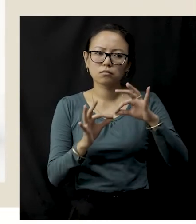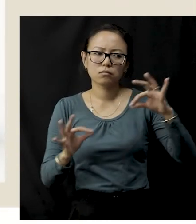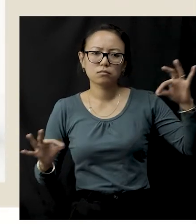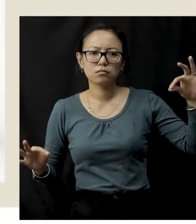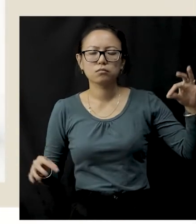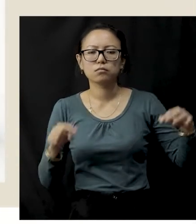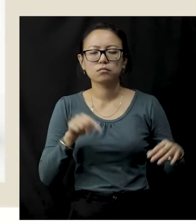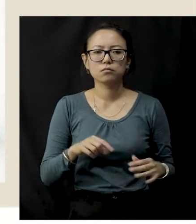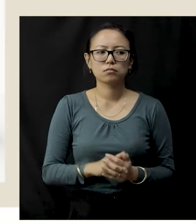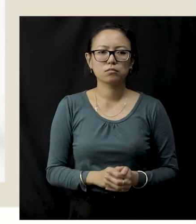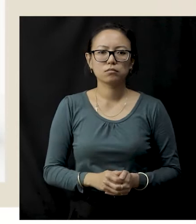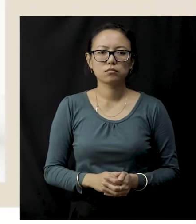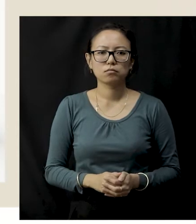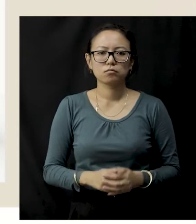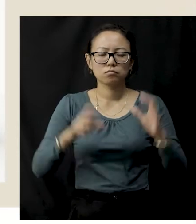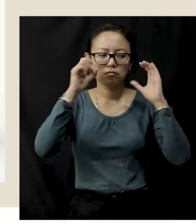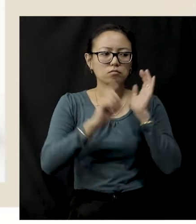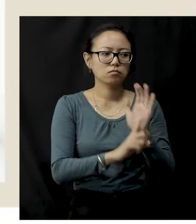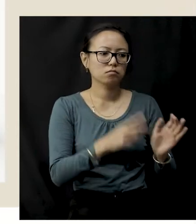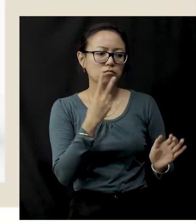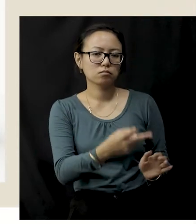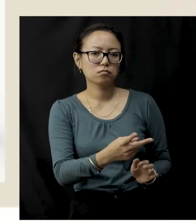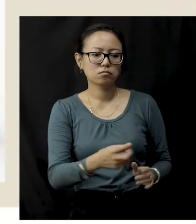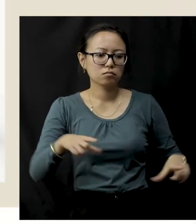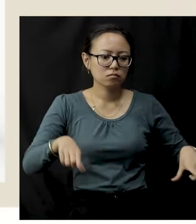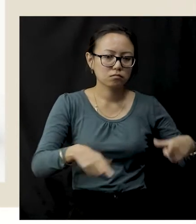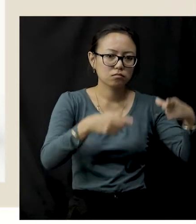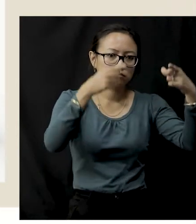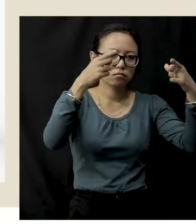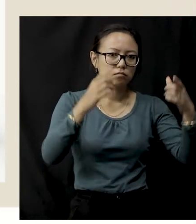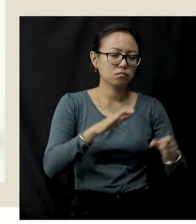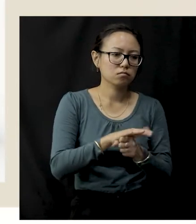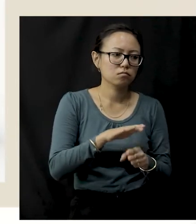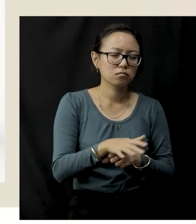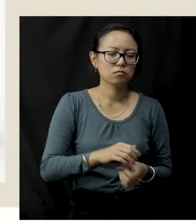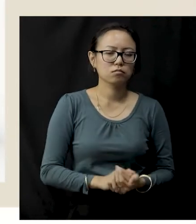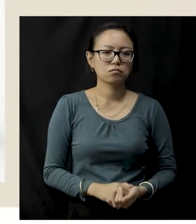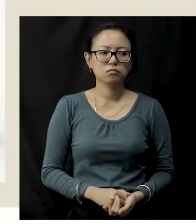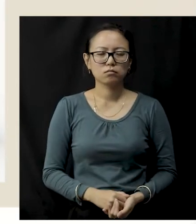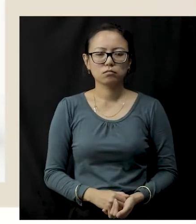what you see here is a log of wood, okay? So sometimes,